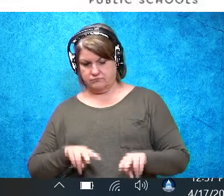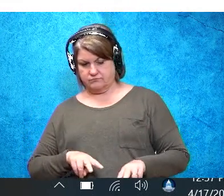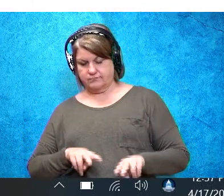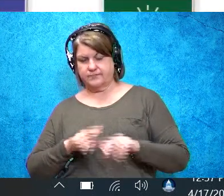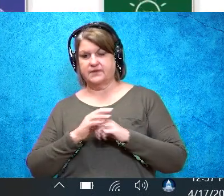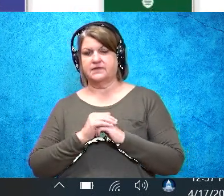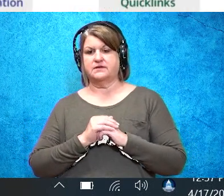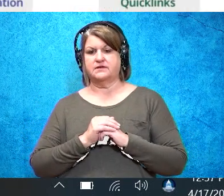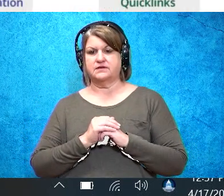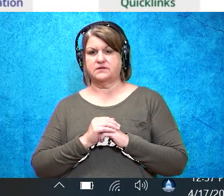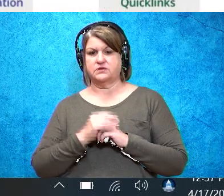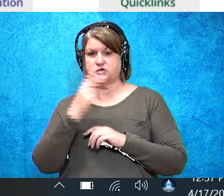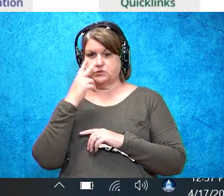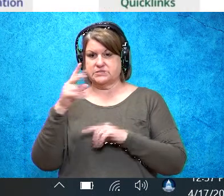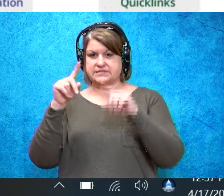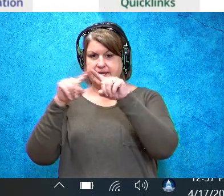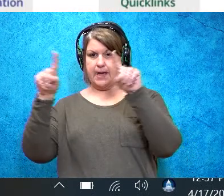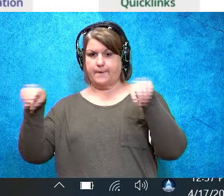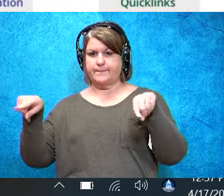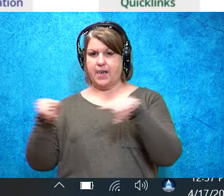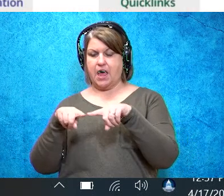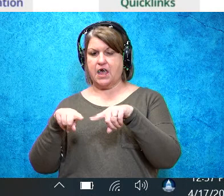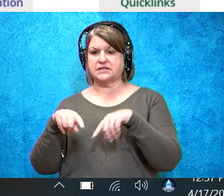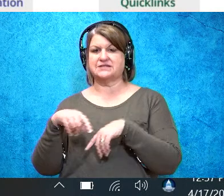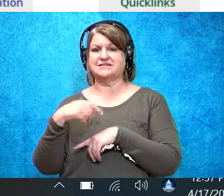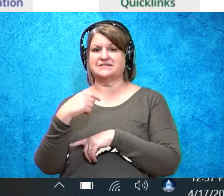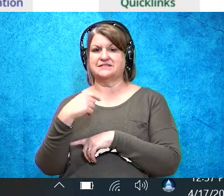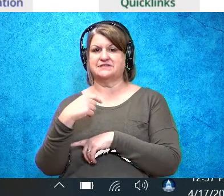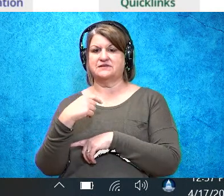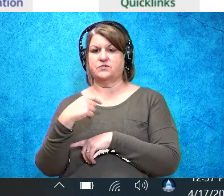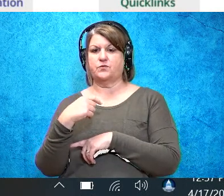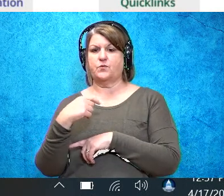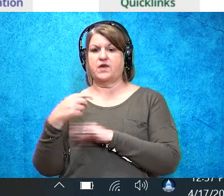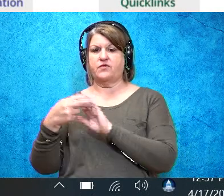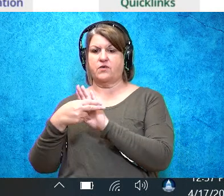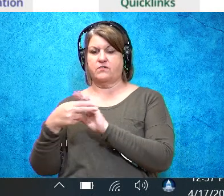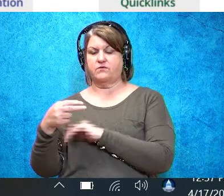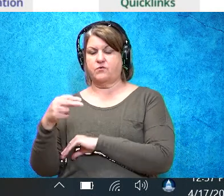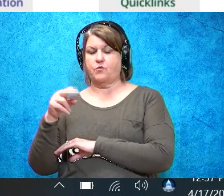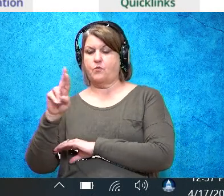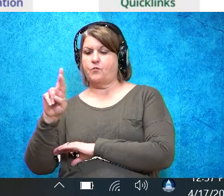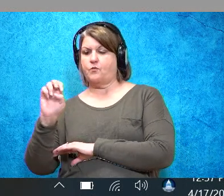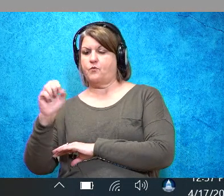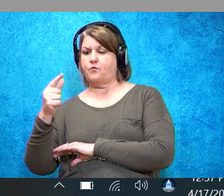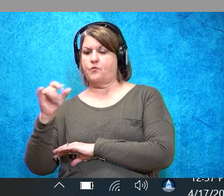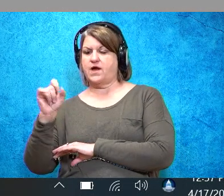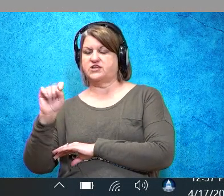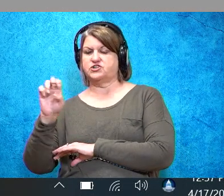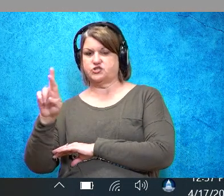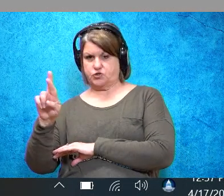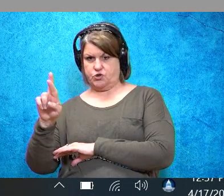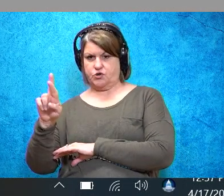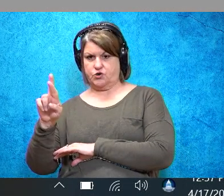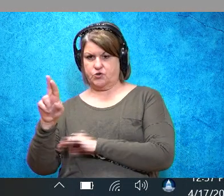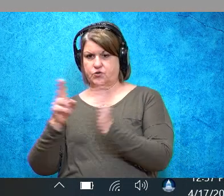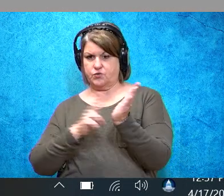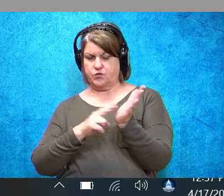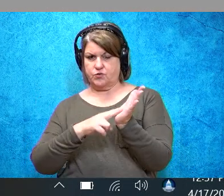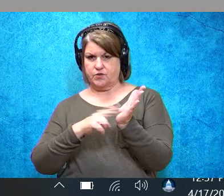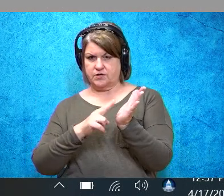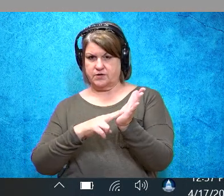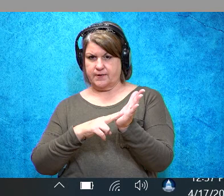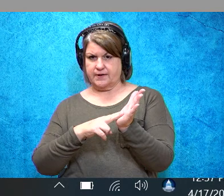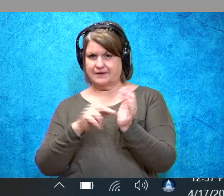until you see a box that says register. So click on the box that says